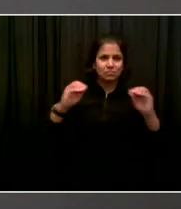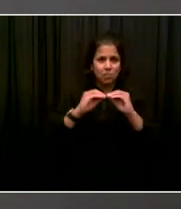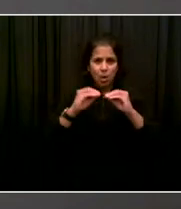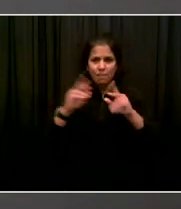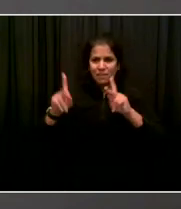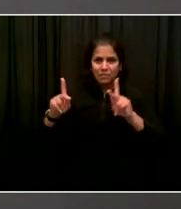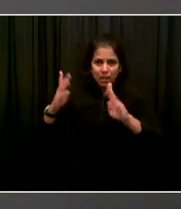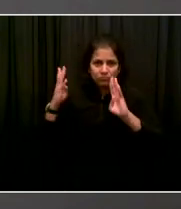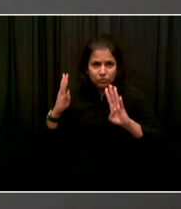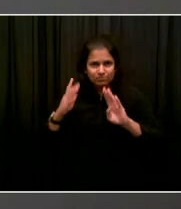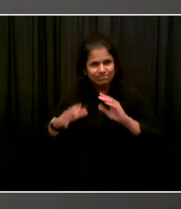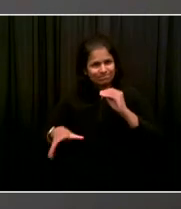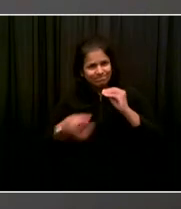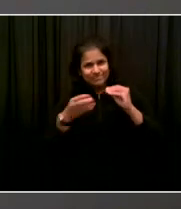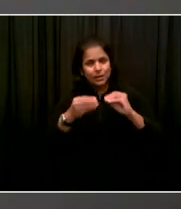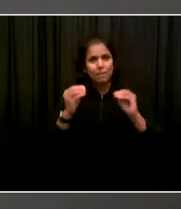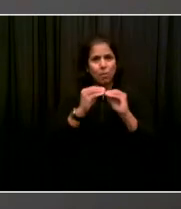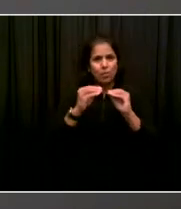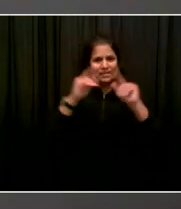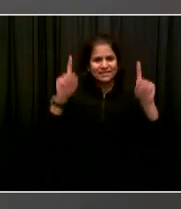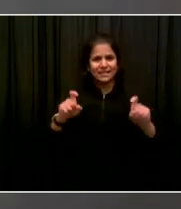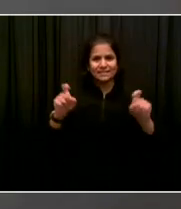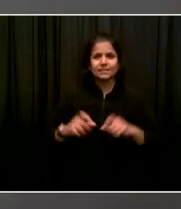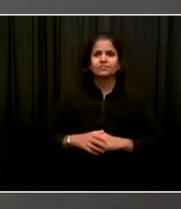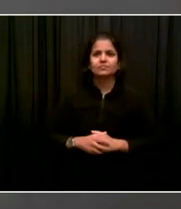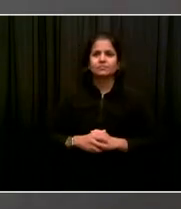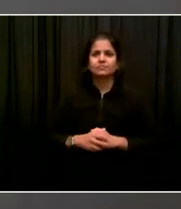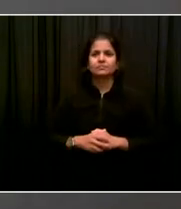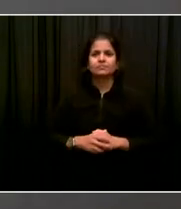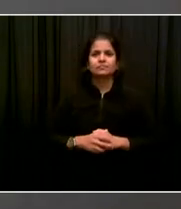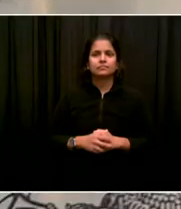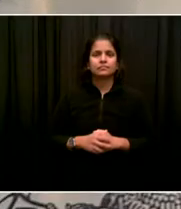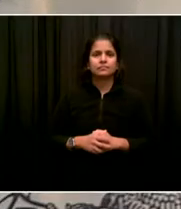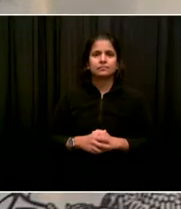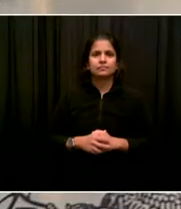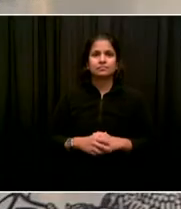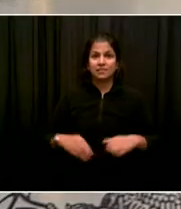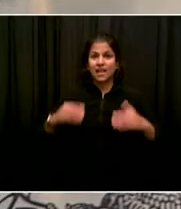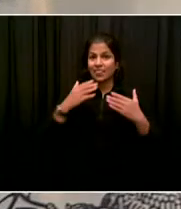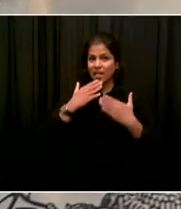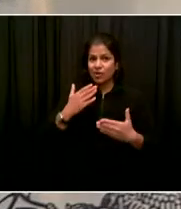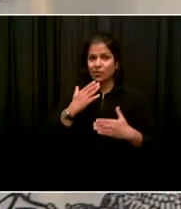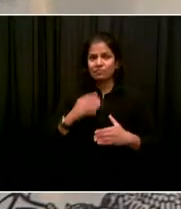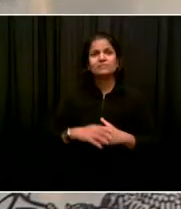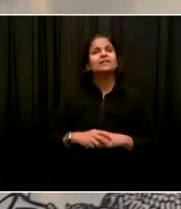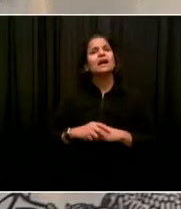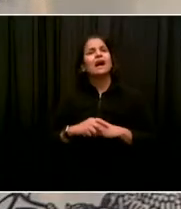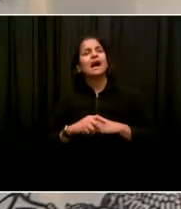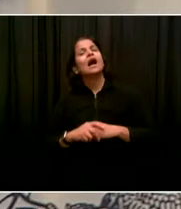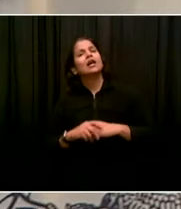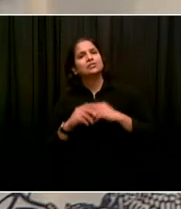we fully meet New Yorkers' needs. Thank you, sir. Thank you. Dr. Long, you want to add?